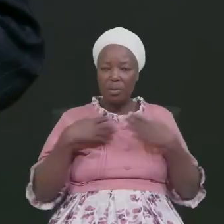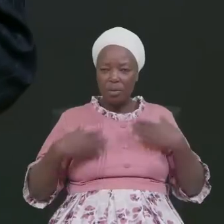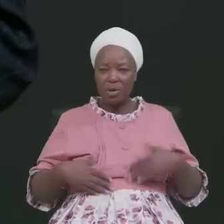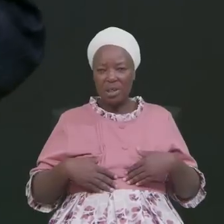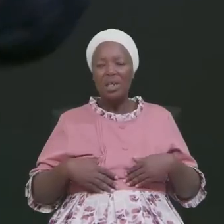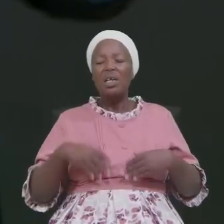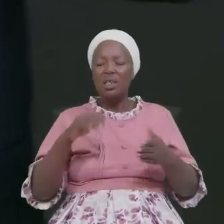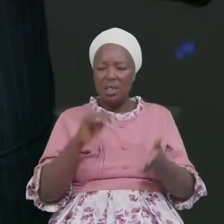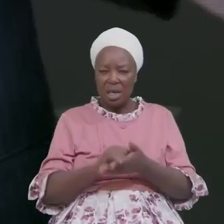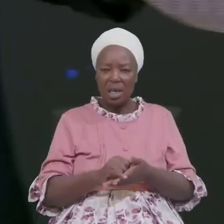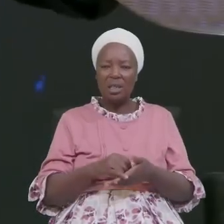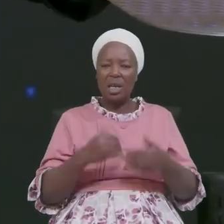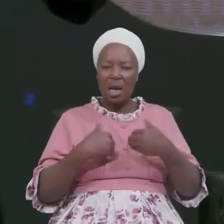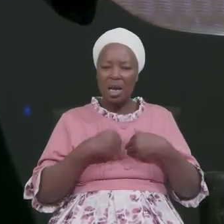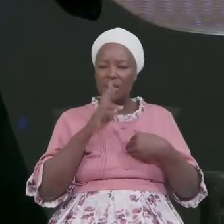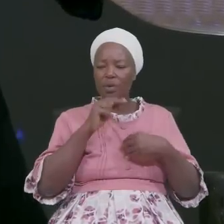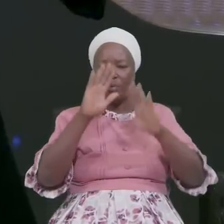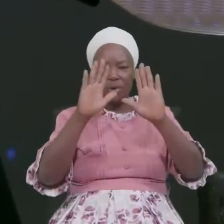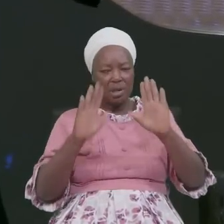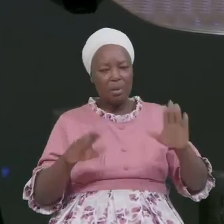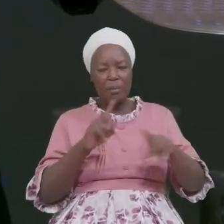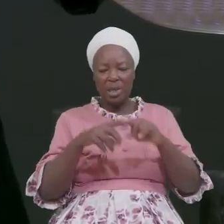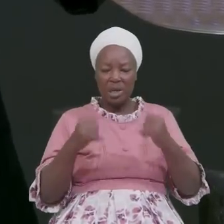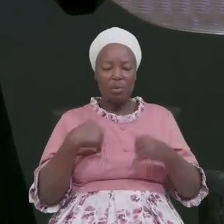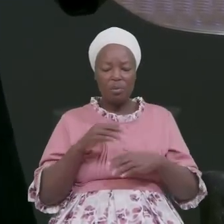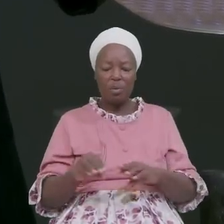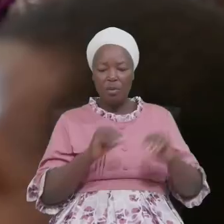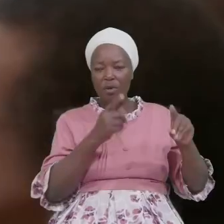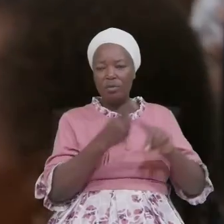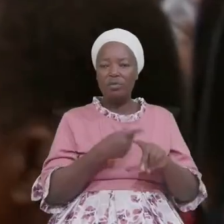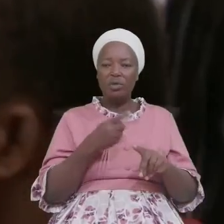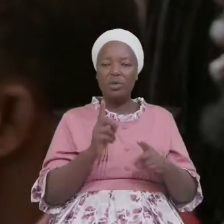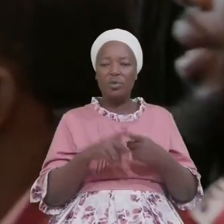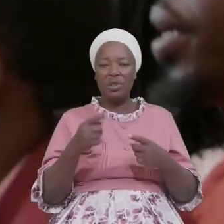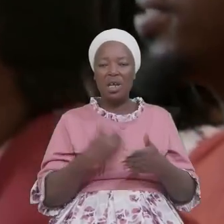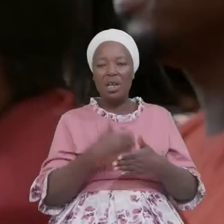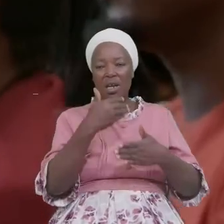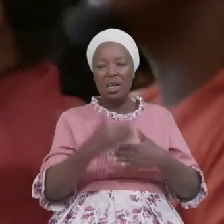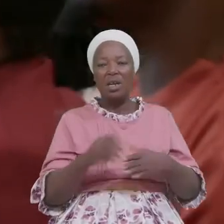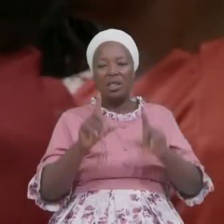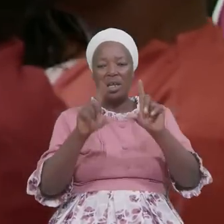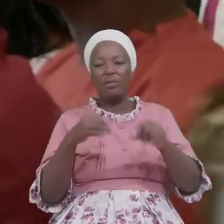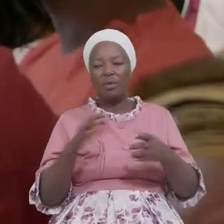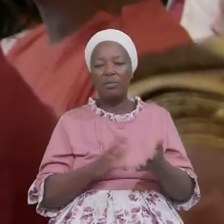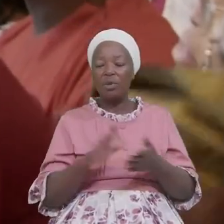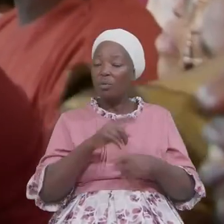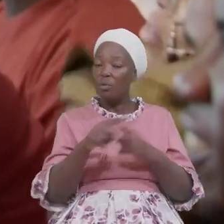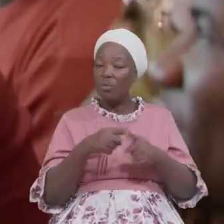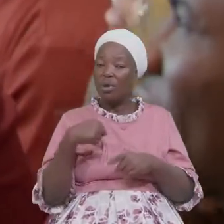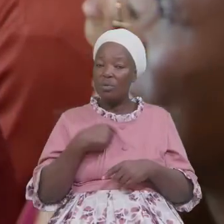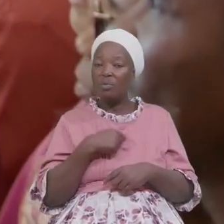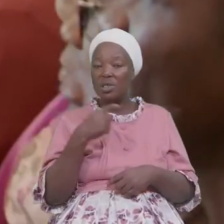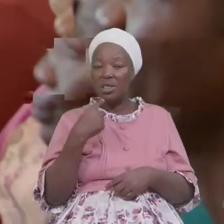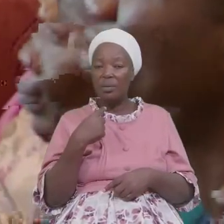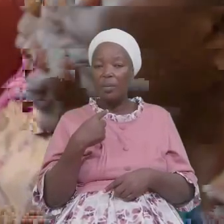been glorious. But now we're moving to the next level of glory. When we say, when I came, I didn't